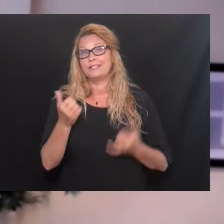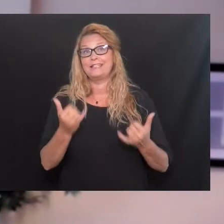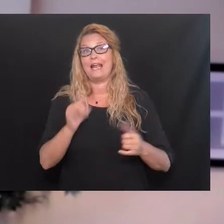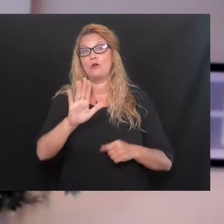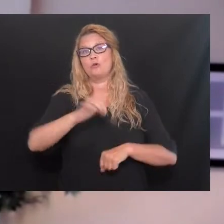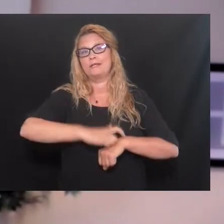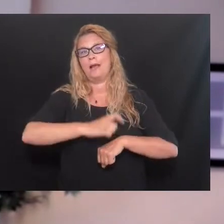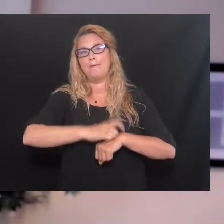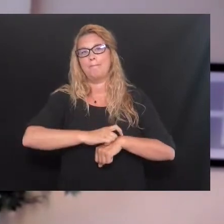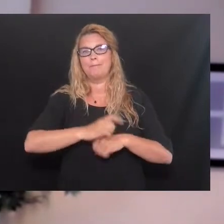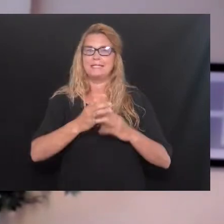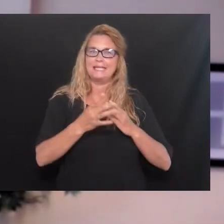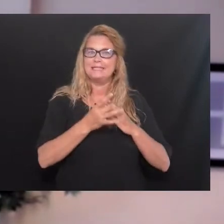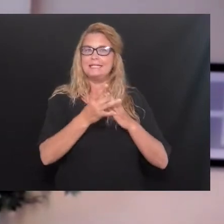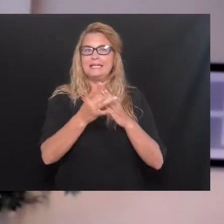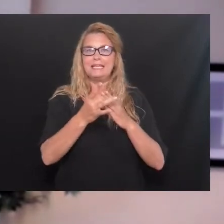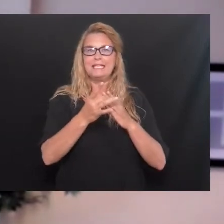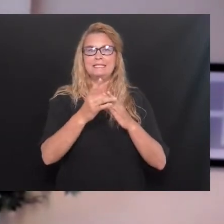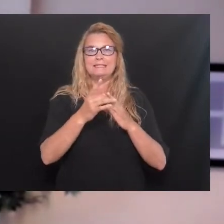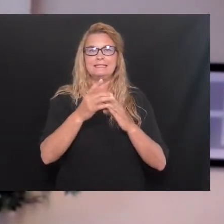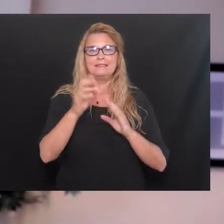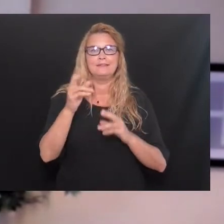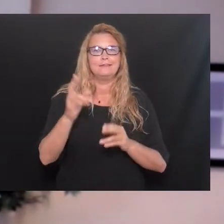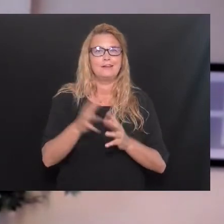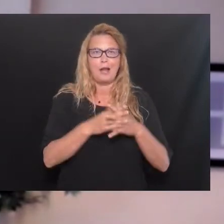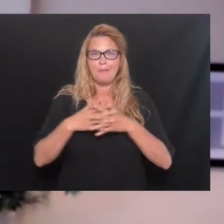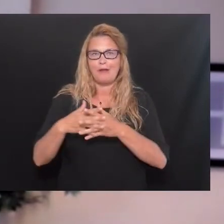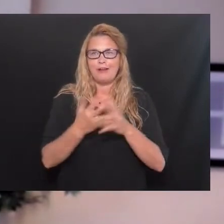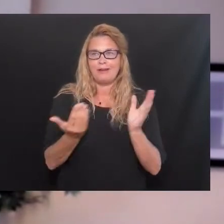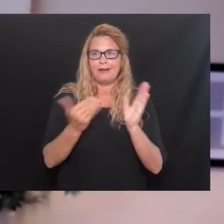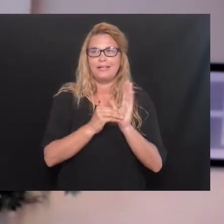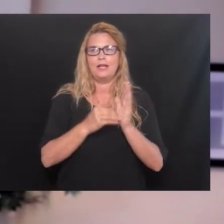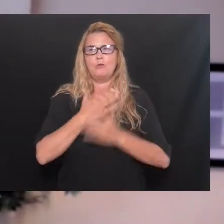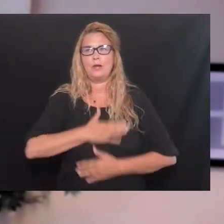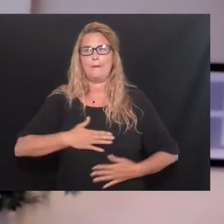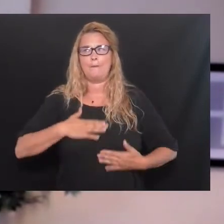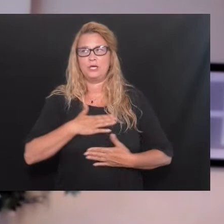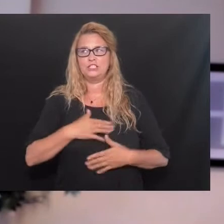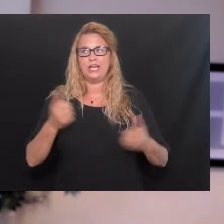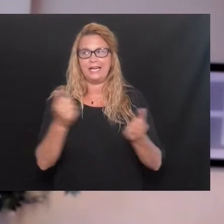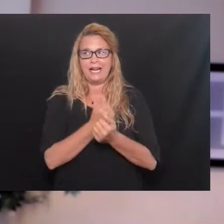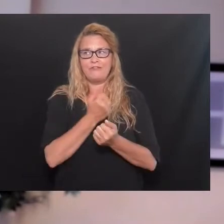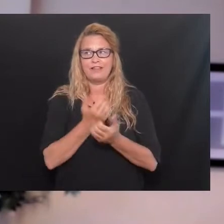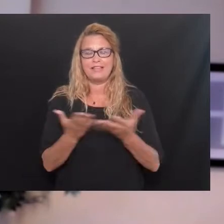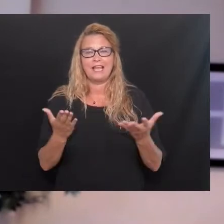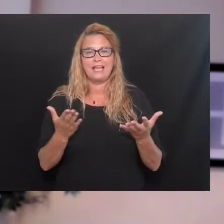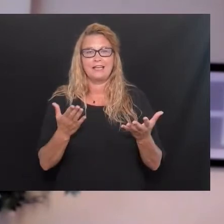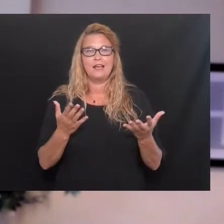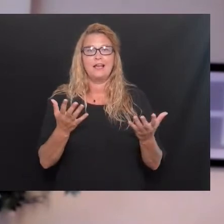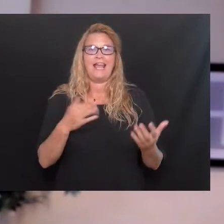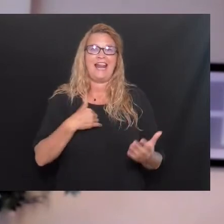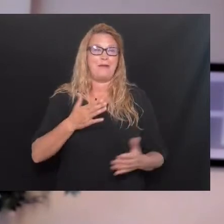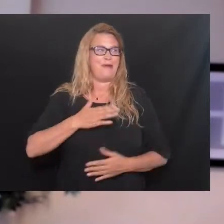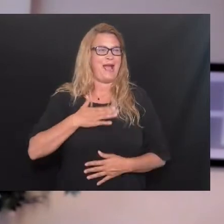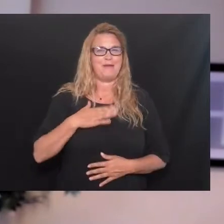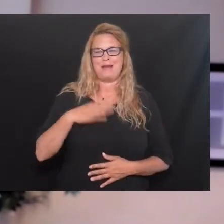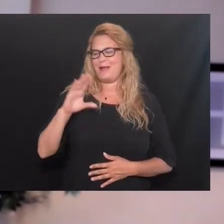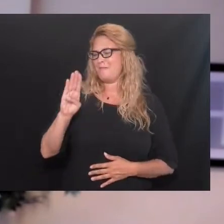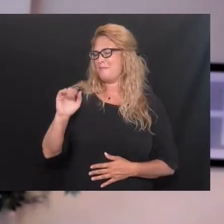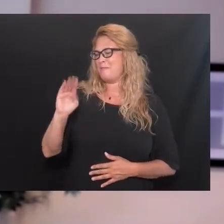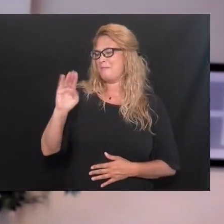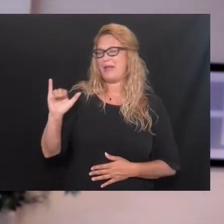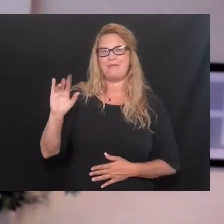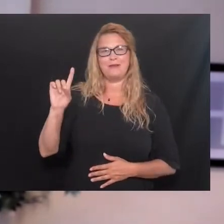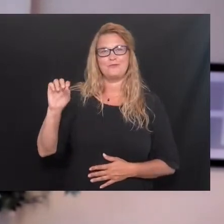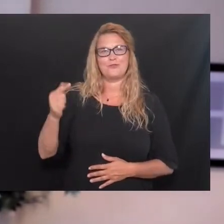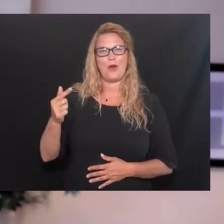to lead again. We appreciate everything that everybody's doing. I love the baby dog has become the face of